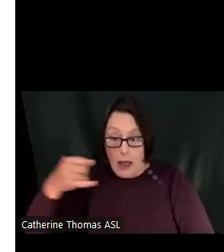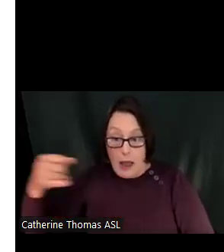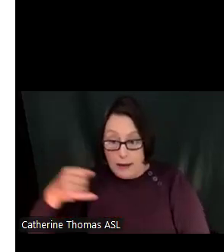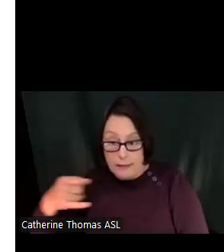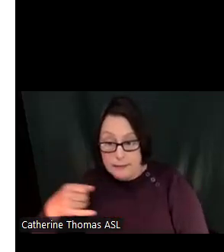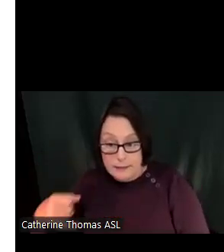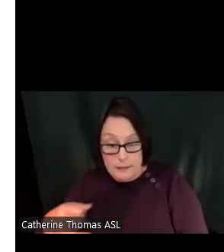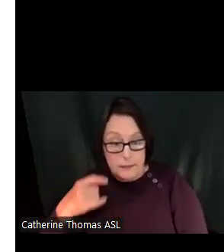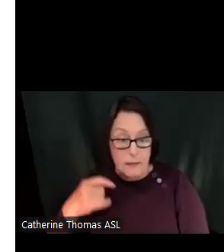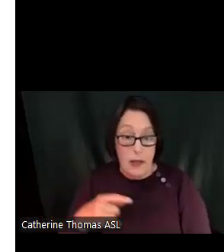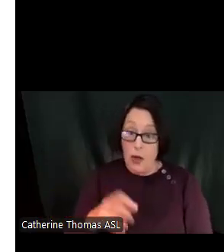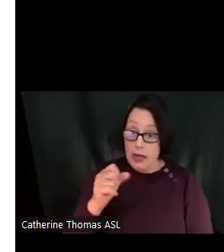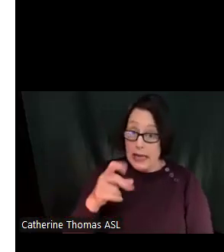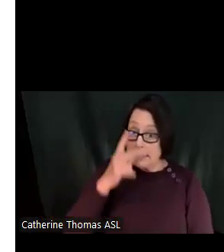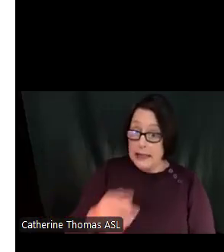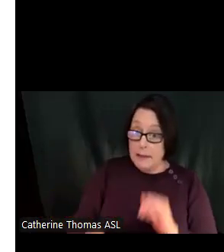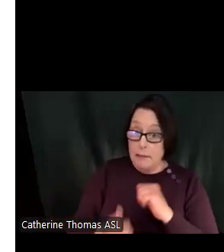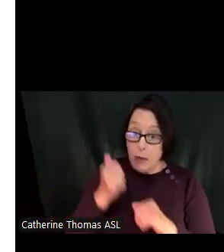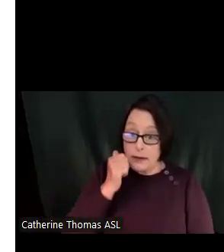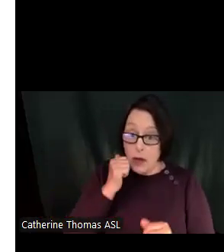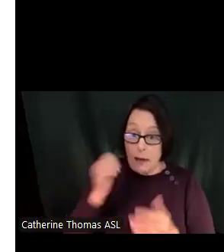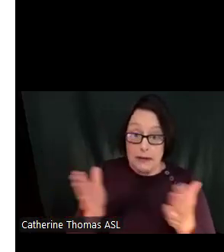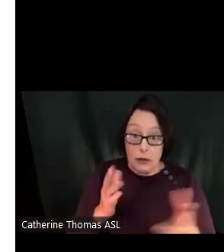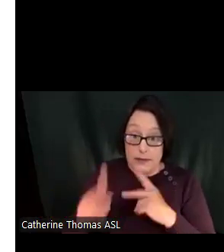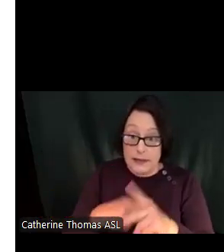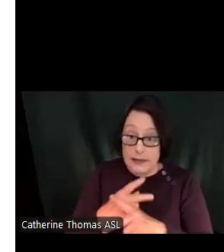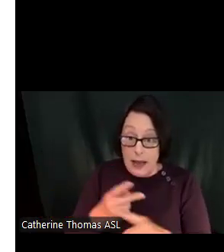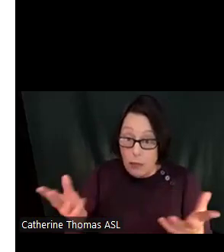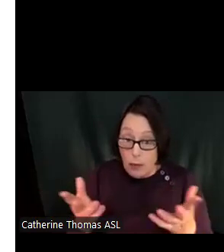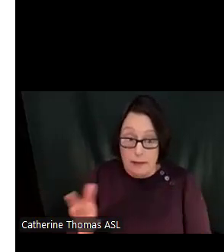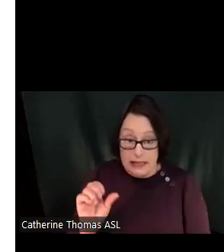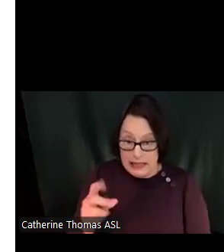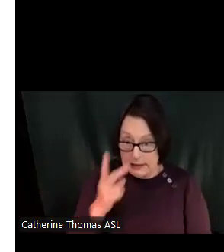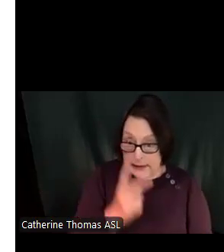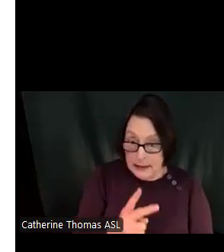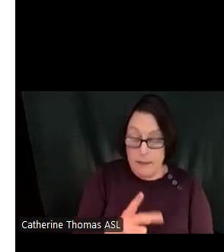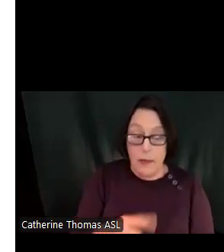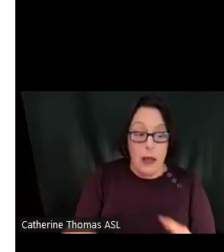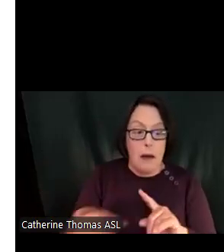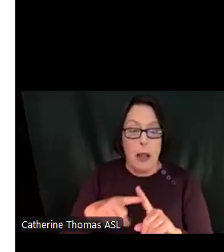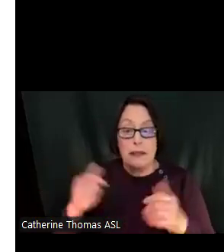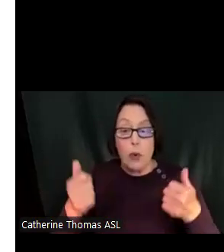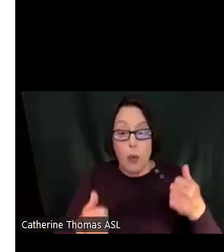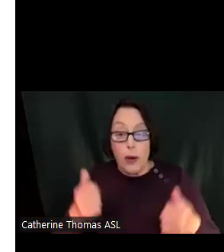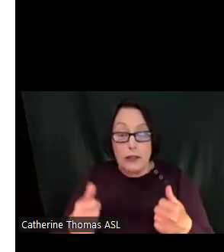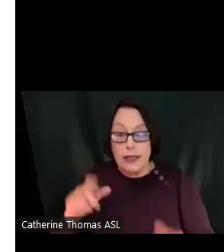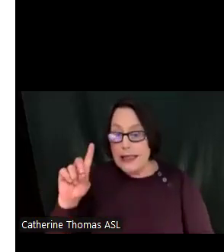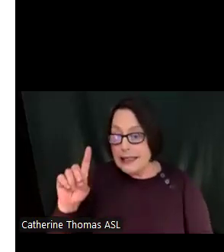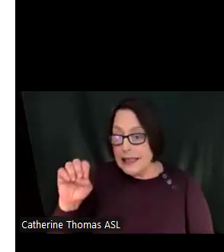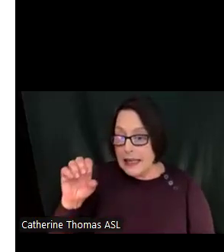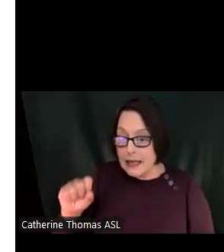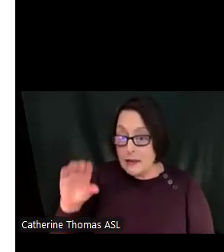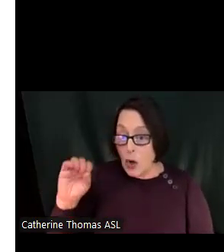We can see the most common service type here and which DES ODHH